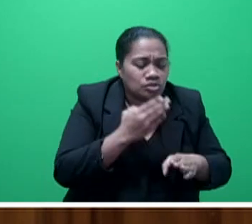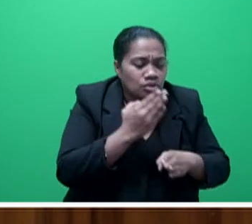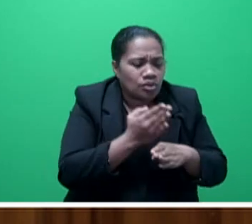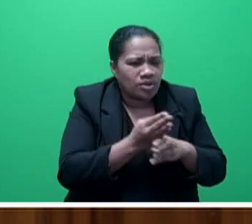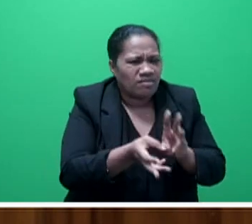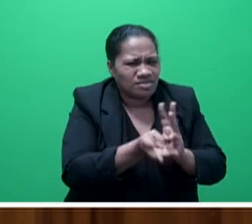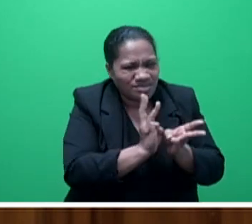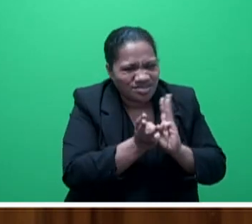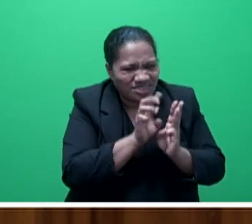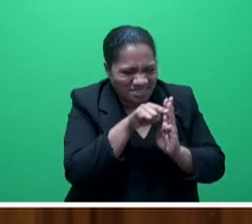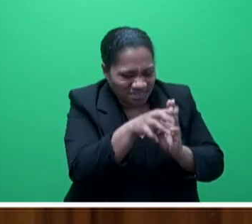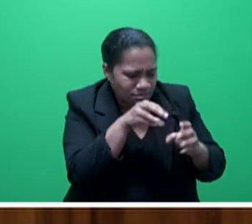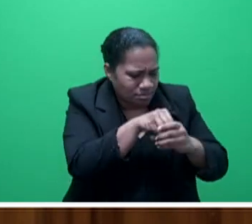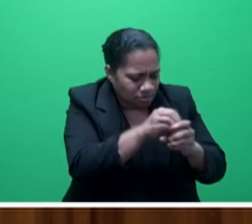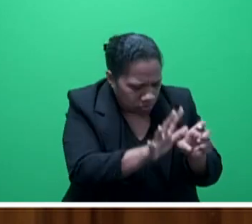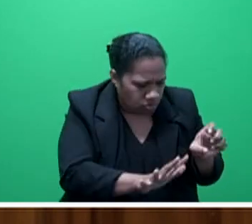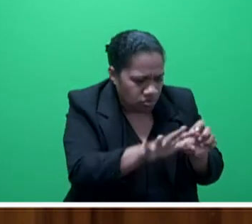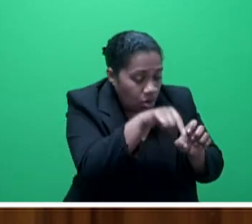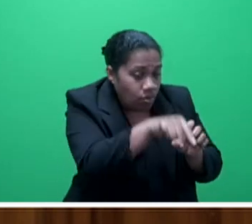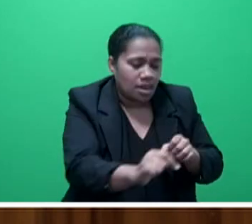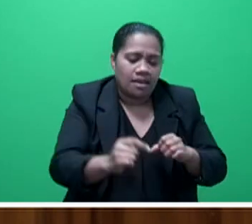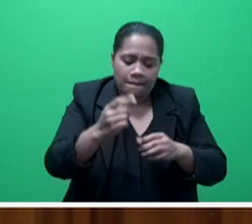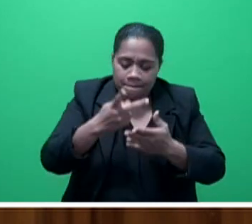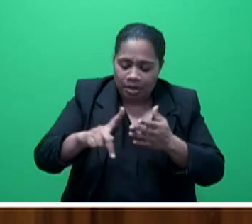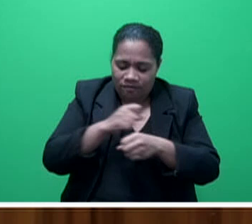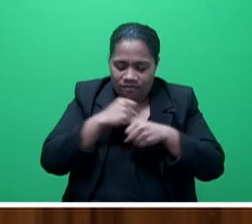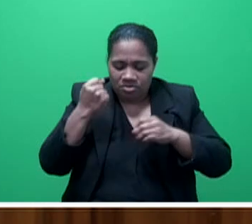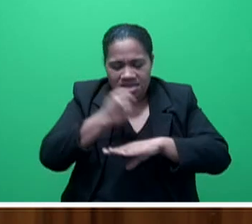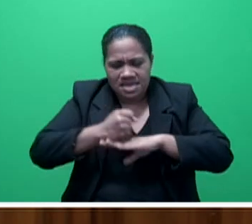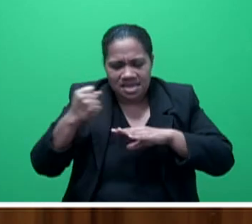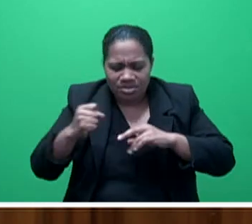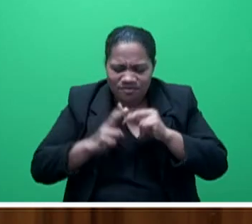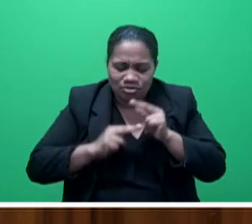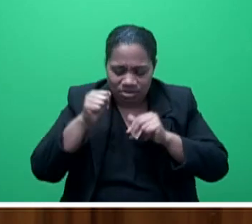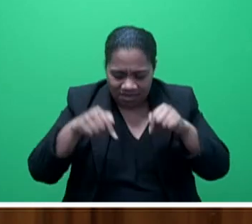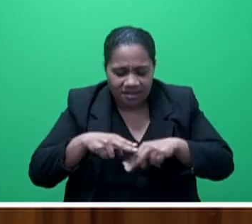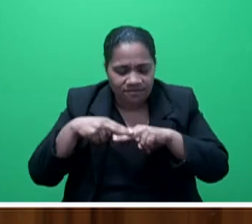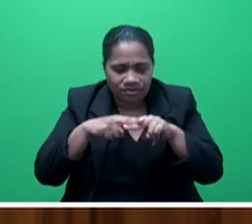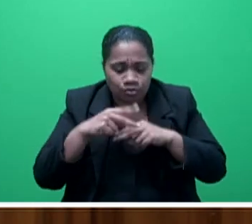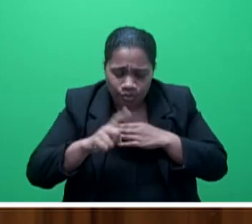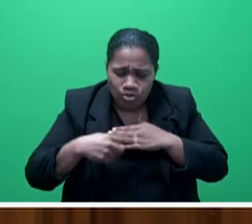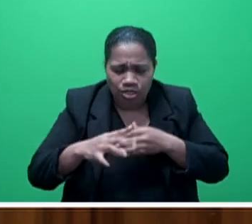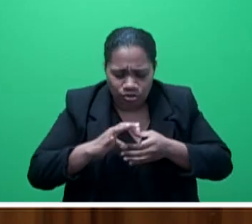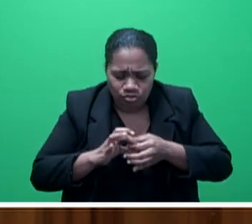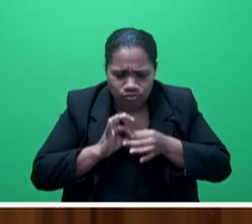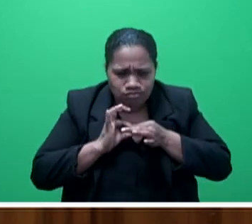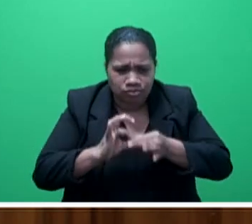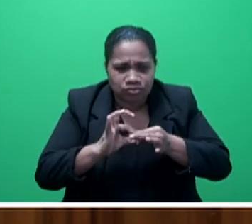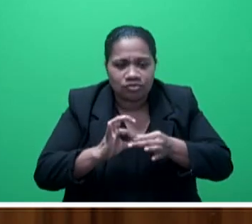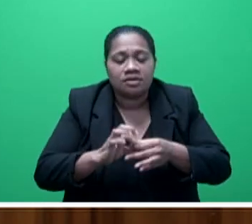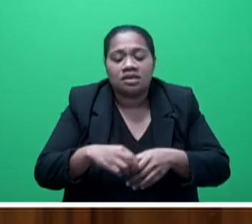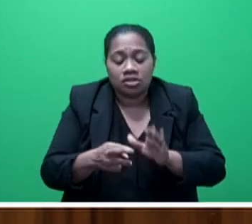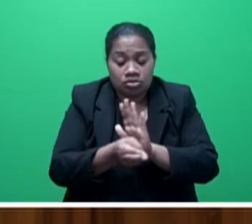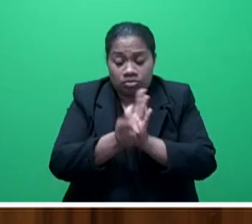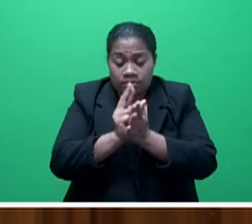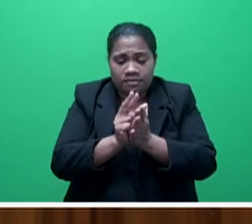utilities, which are part of our government infrastructure in Fiji. We will continue to strengthen our policy capabilities through the review of policies such as